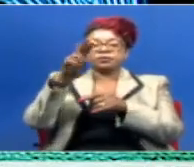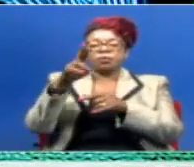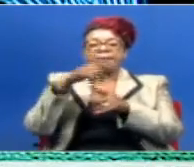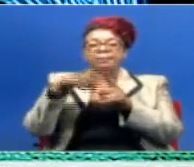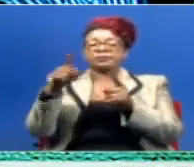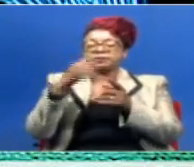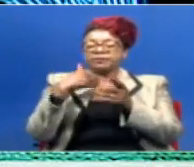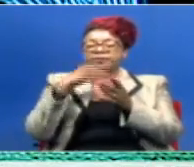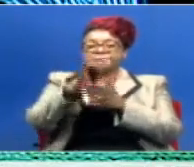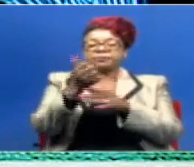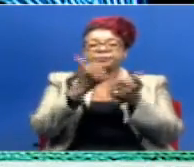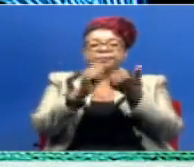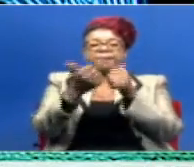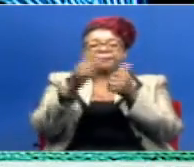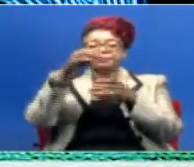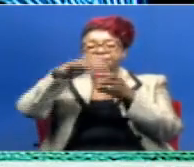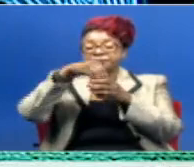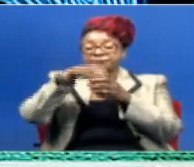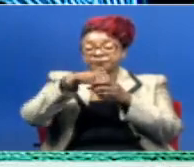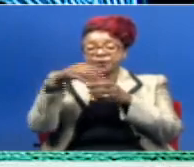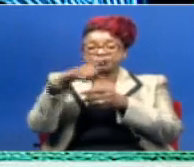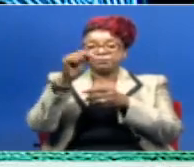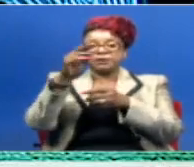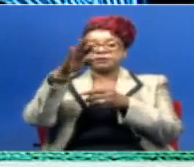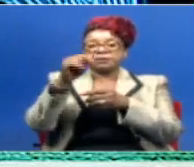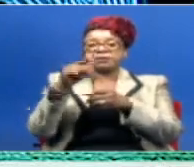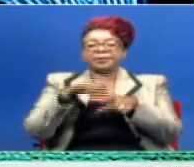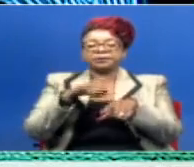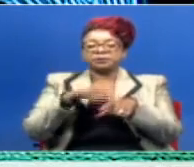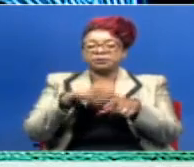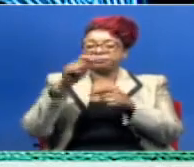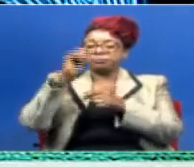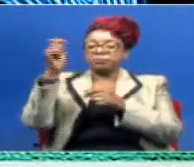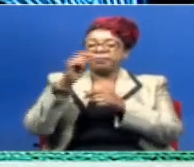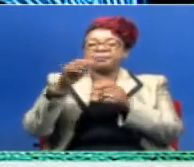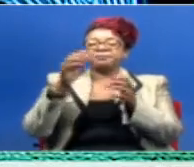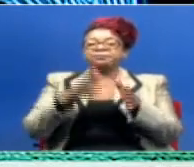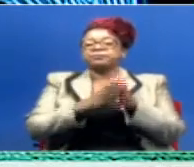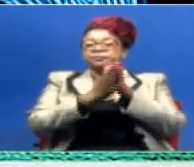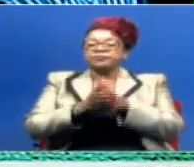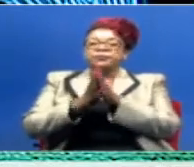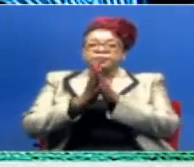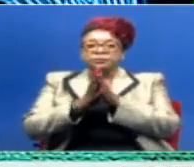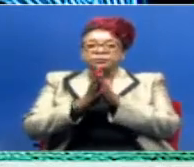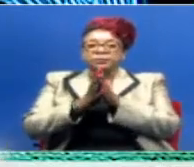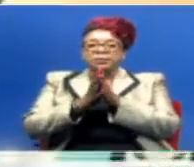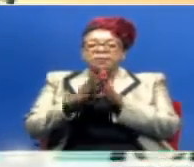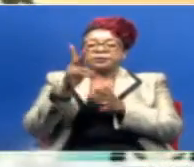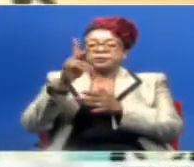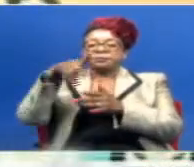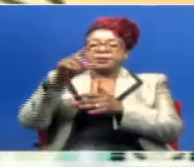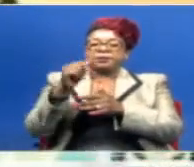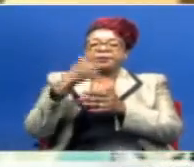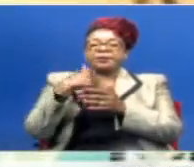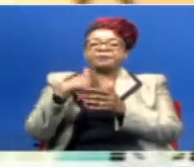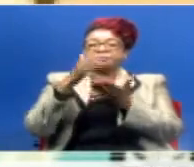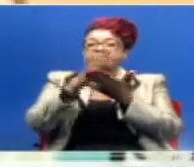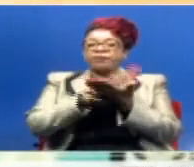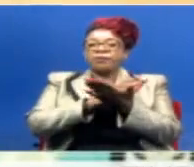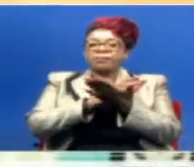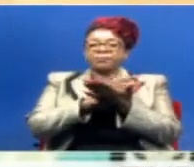Kasarani Indoor Gymnasium at the ongoing Kenya Volleyball Federation playoffs. Now, KPA had initially lost their first match